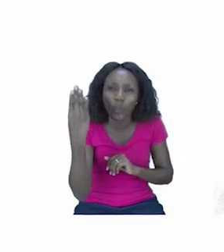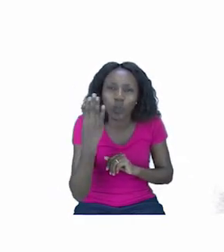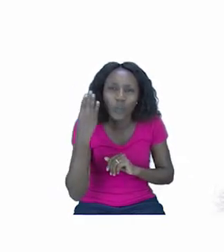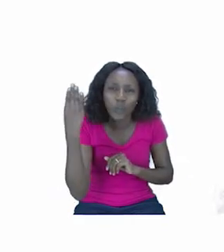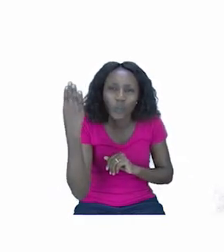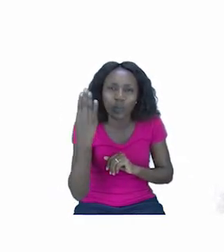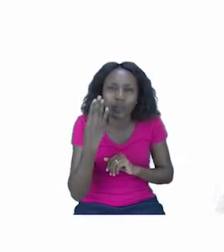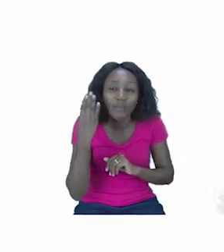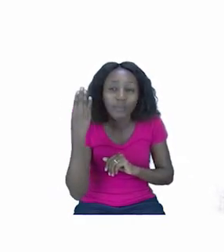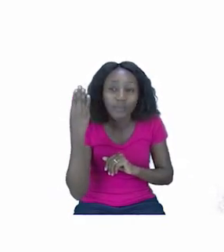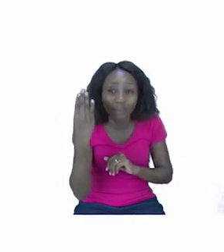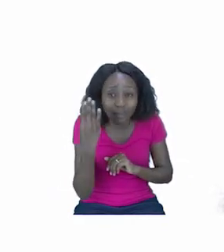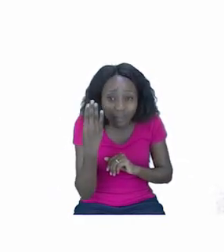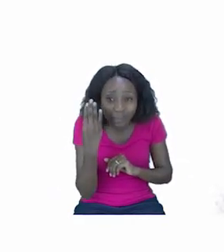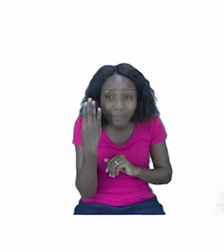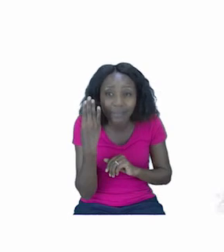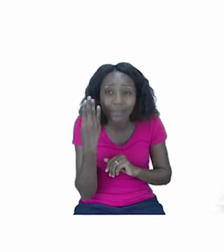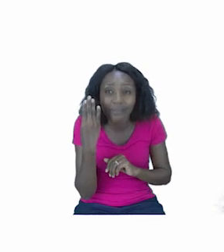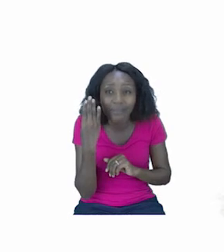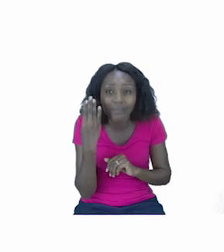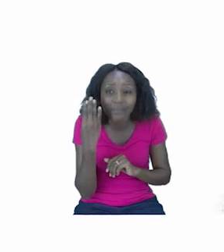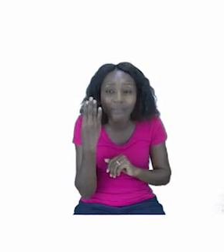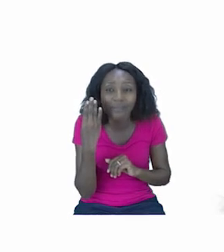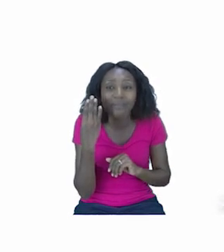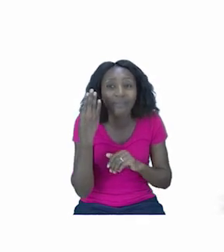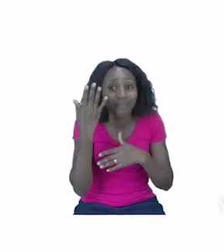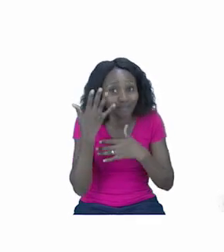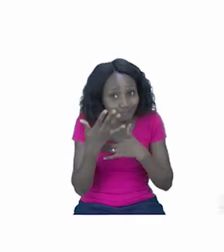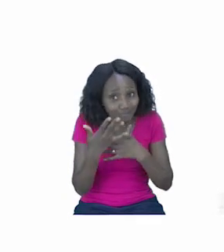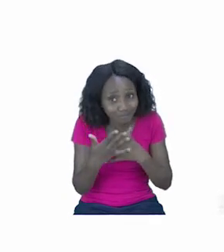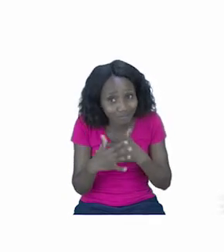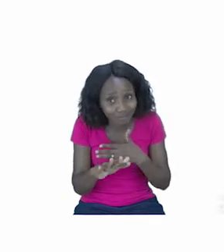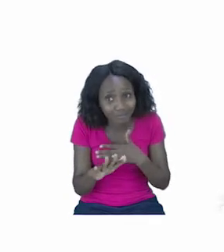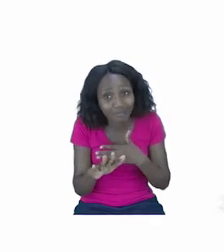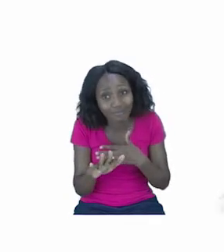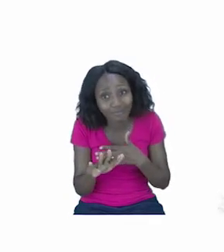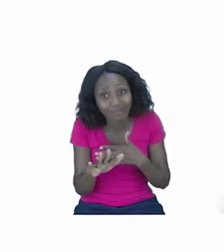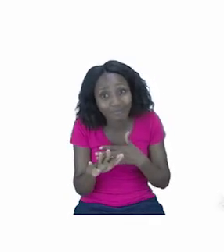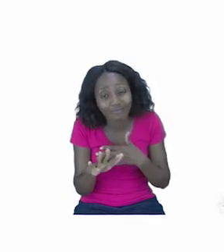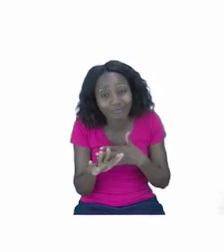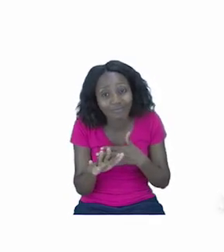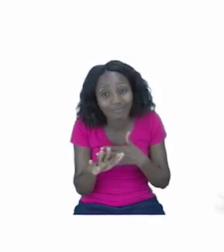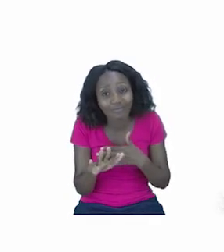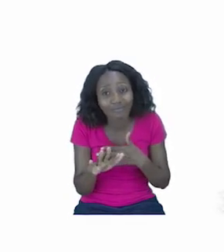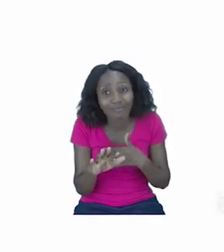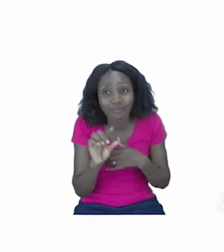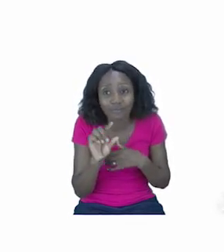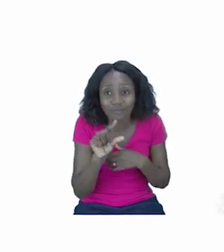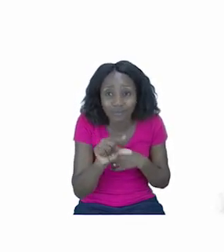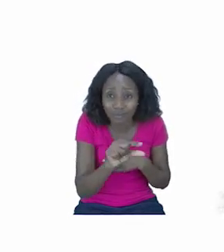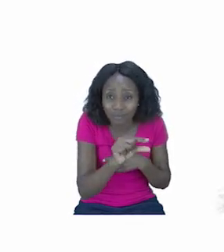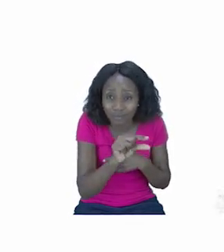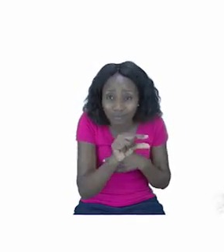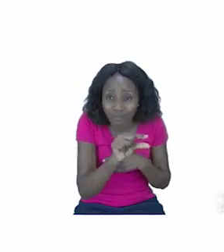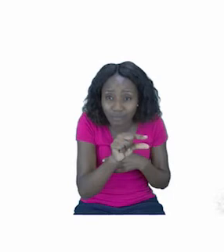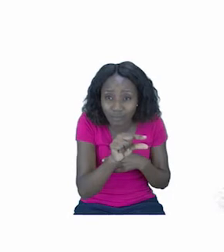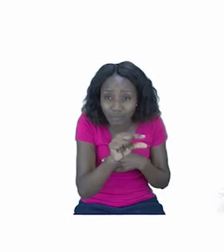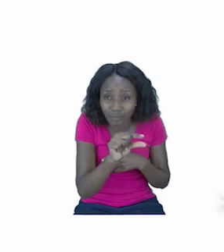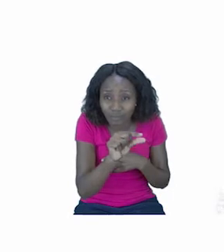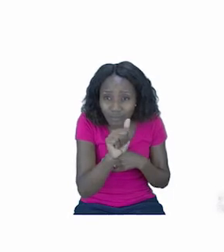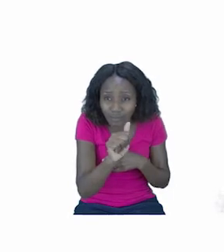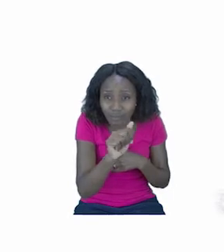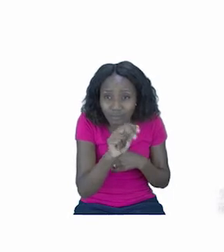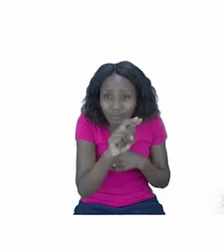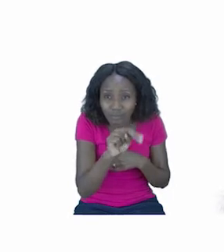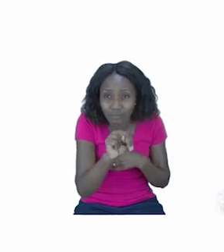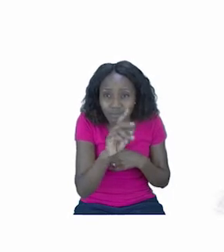And then, when you are done with that, you are going to color the word and. You